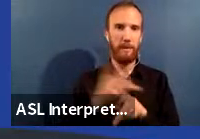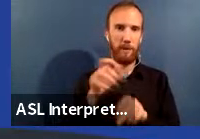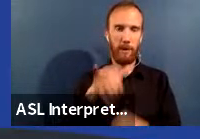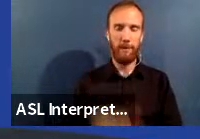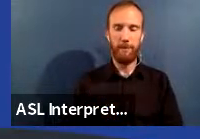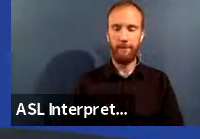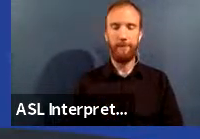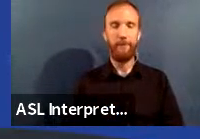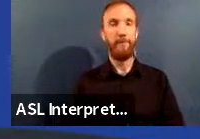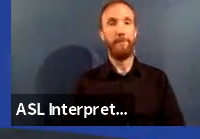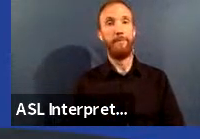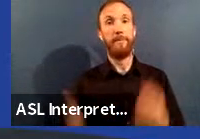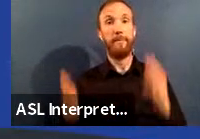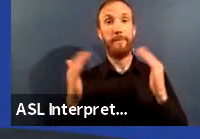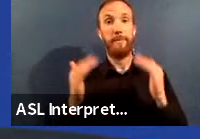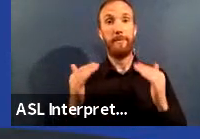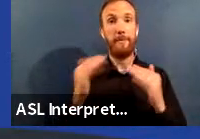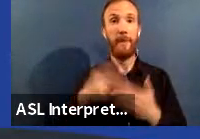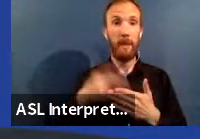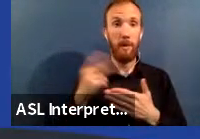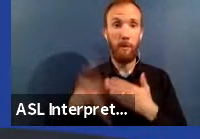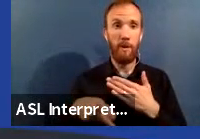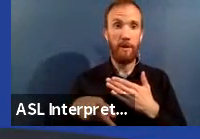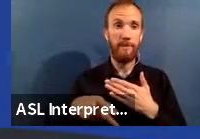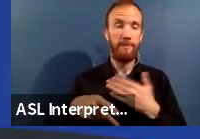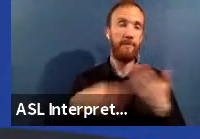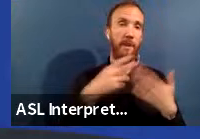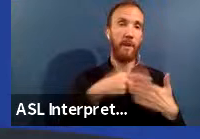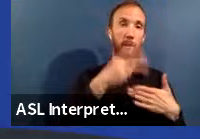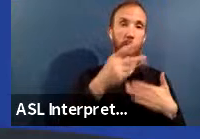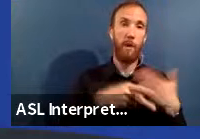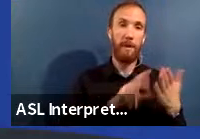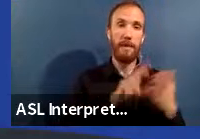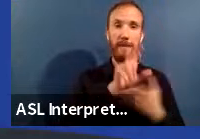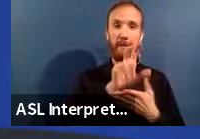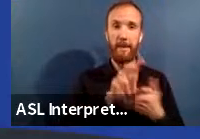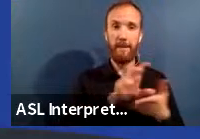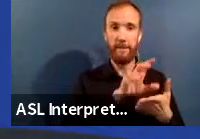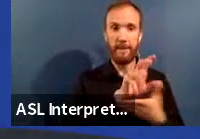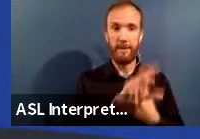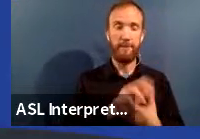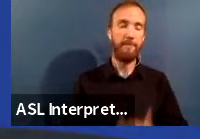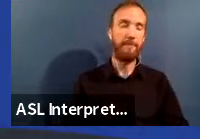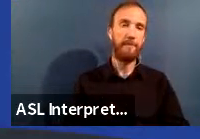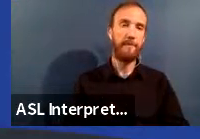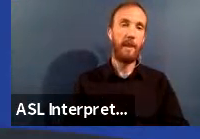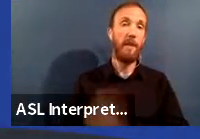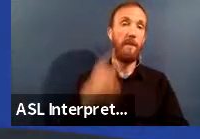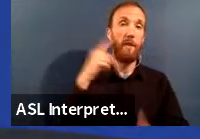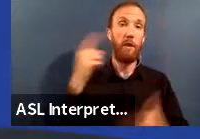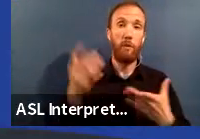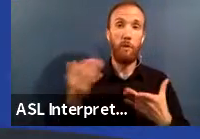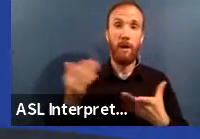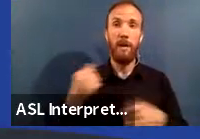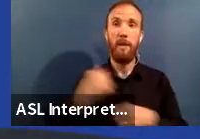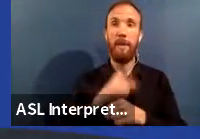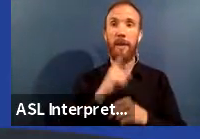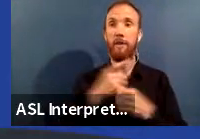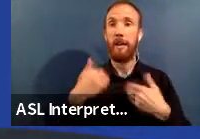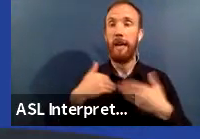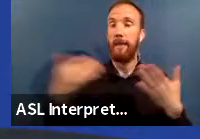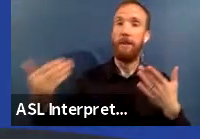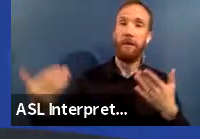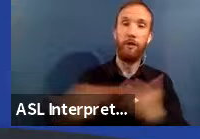next category is programmatic investments. Programmatic investments are made to modernize classrooms to provide a